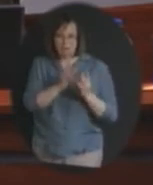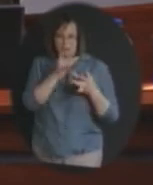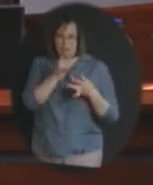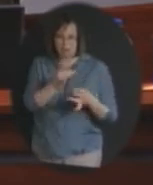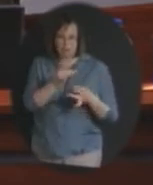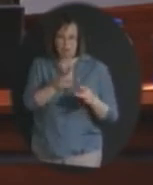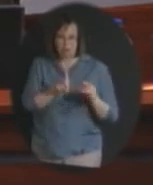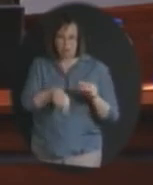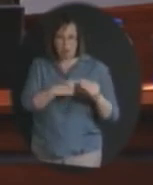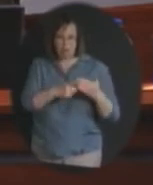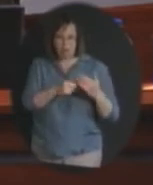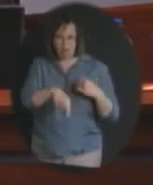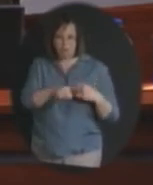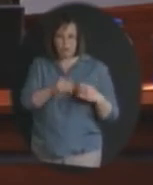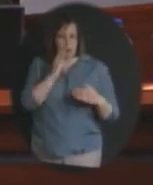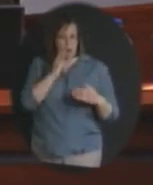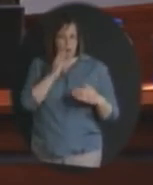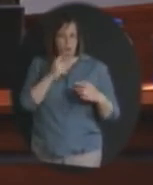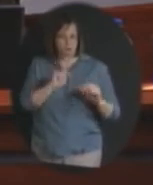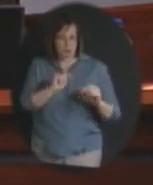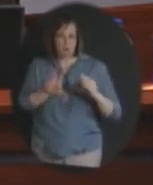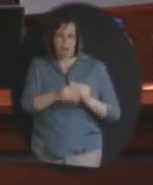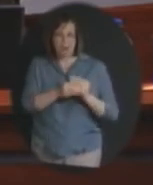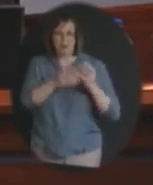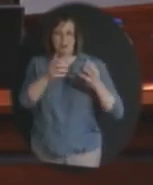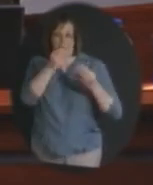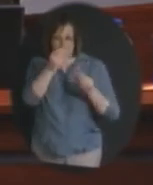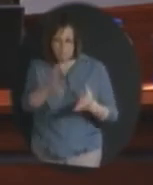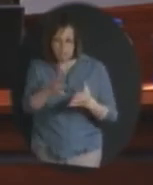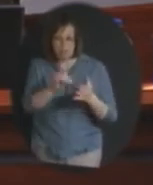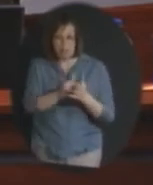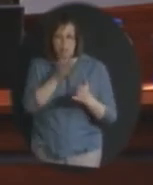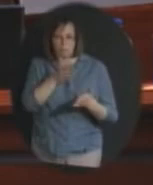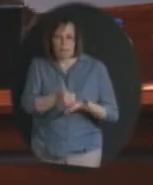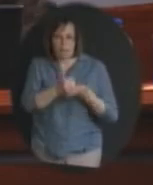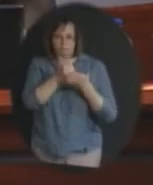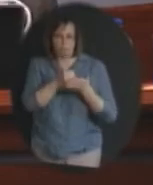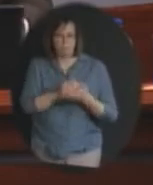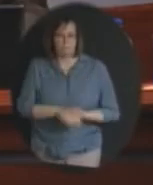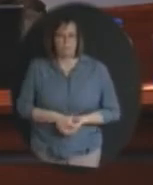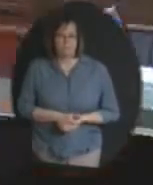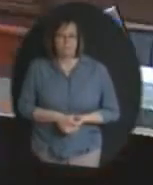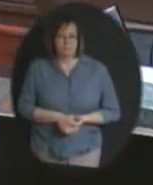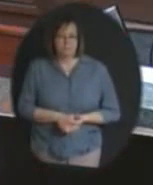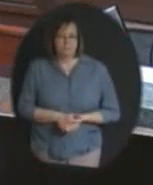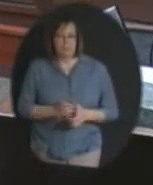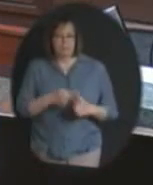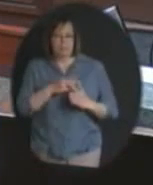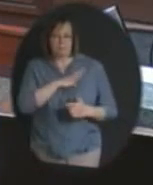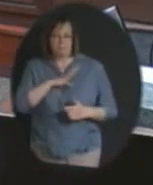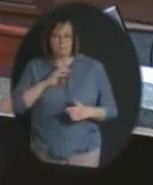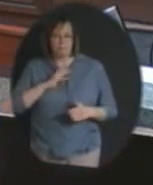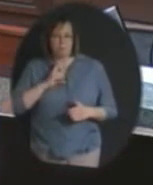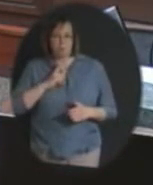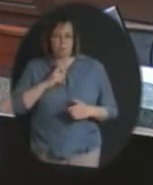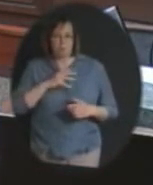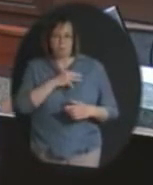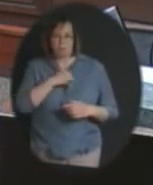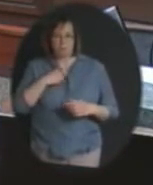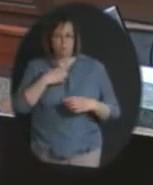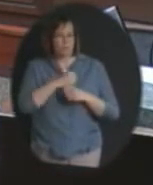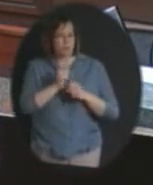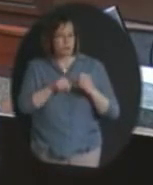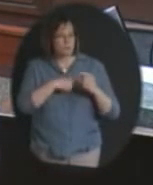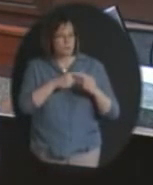you I know. And so she tried to put a lot of information on there that will be helpful. So then, board members, as you make your plans, make sure